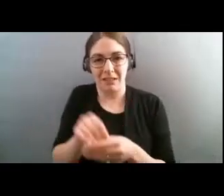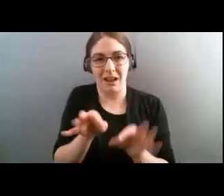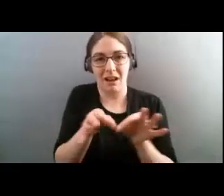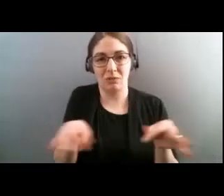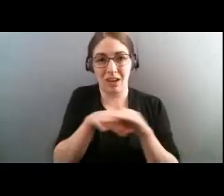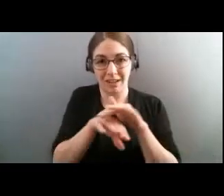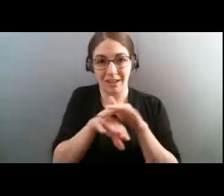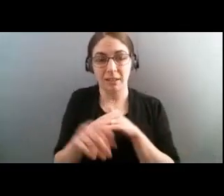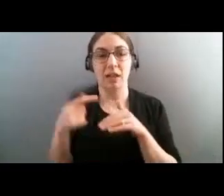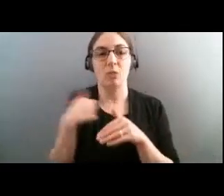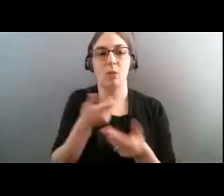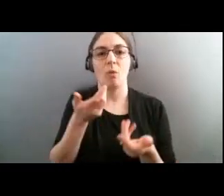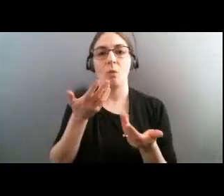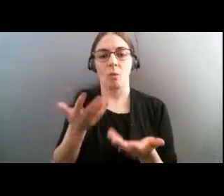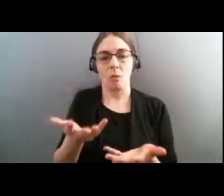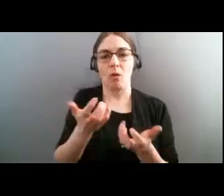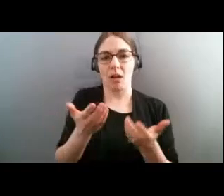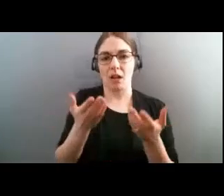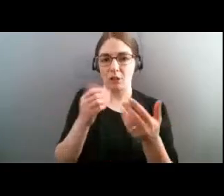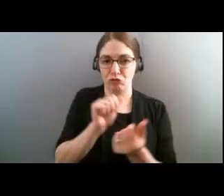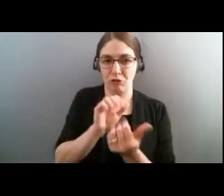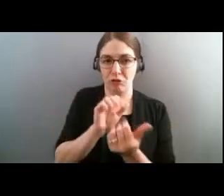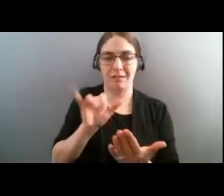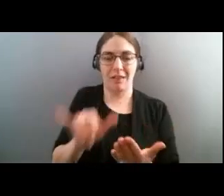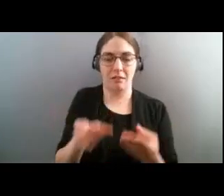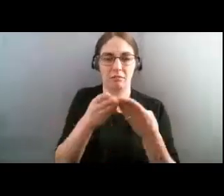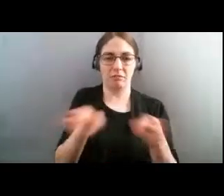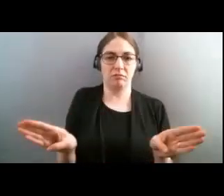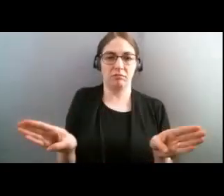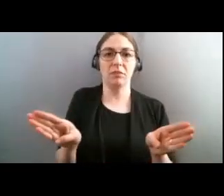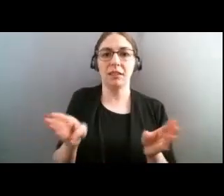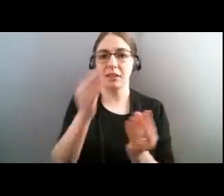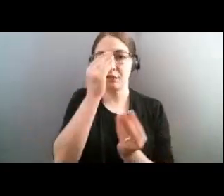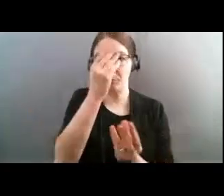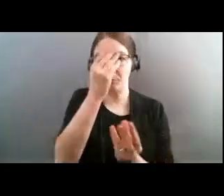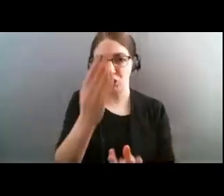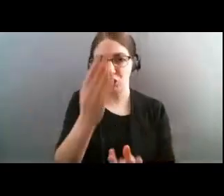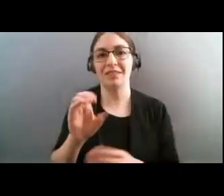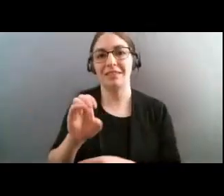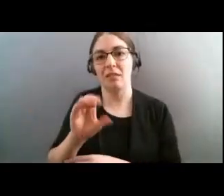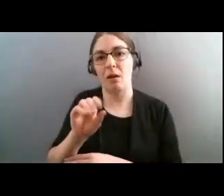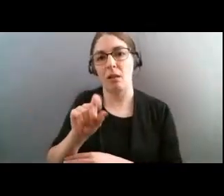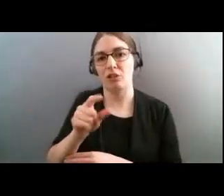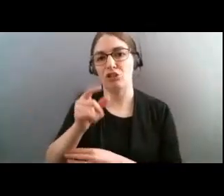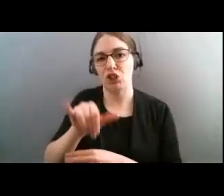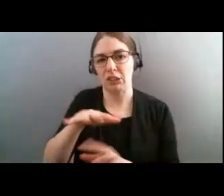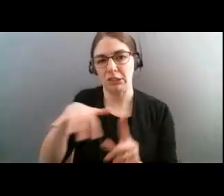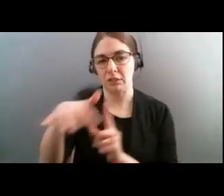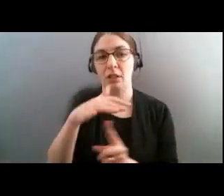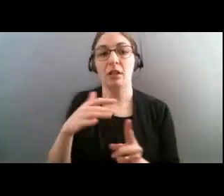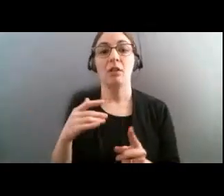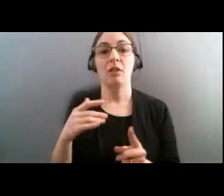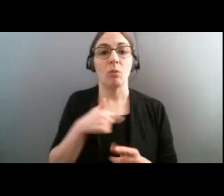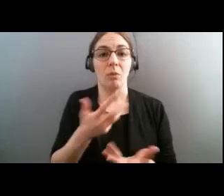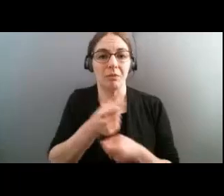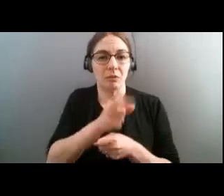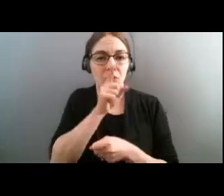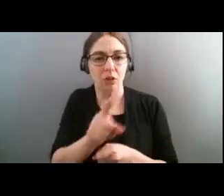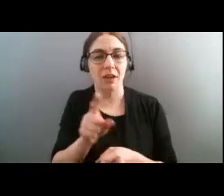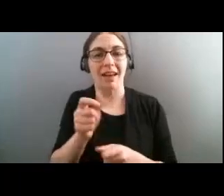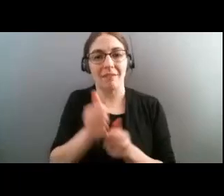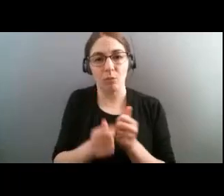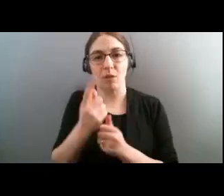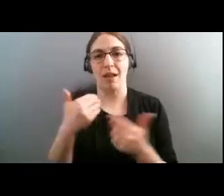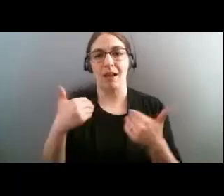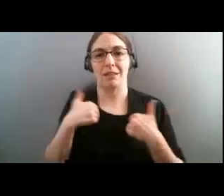ecology. These efforts aim to ensure that all Virginians have access to critical information and services. Perhaps the most